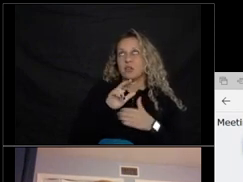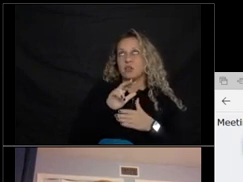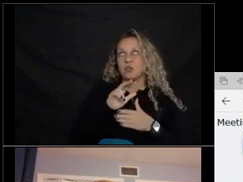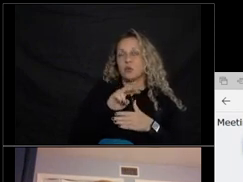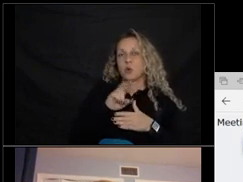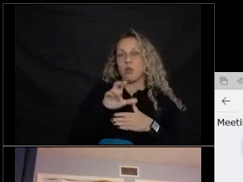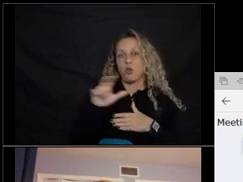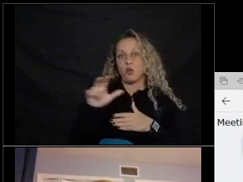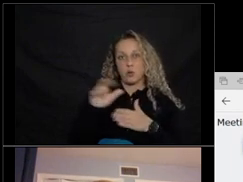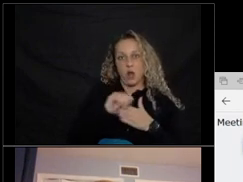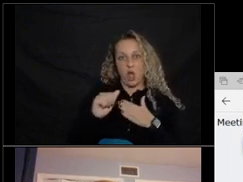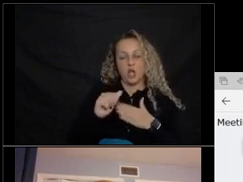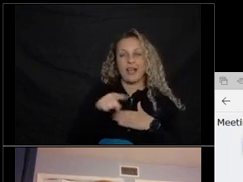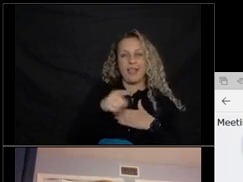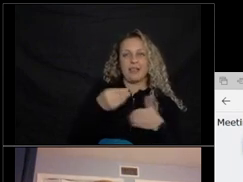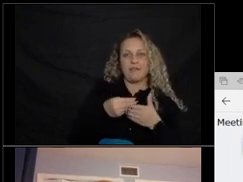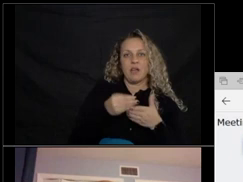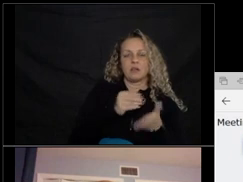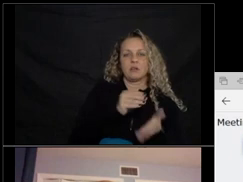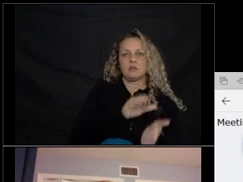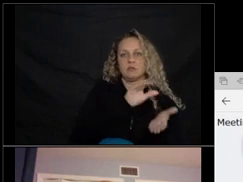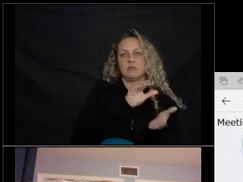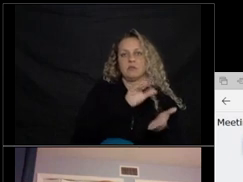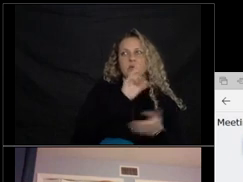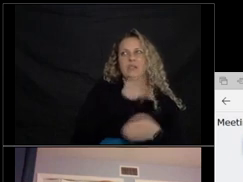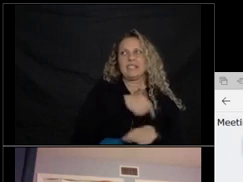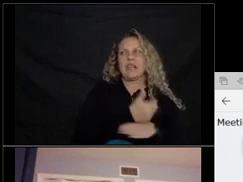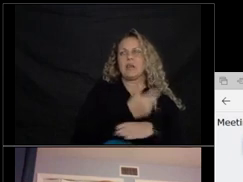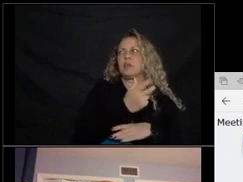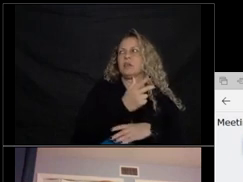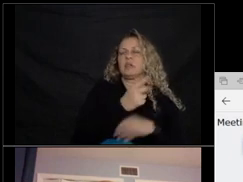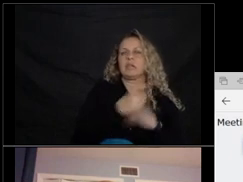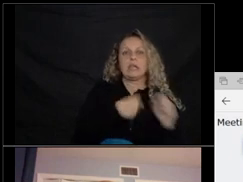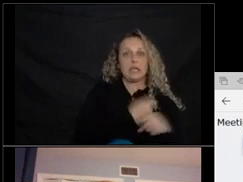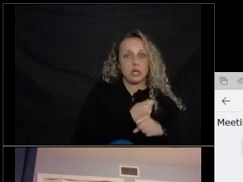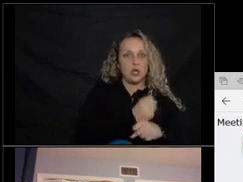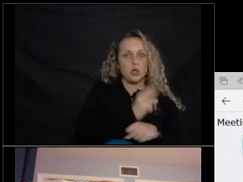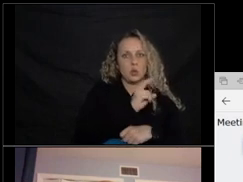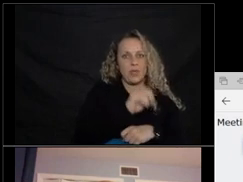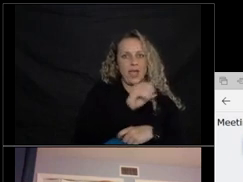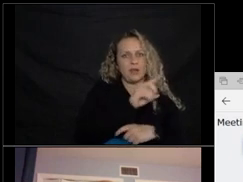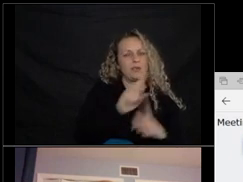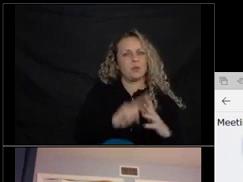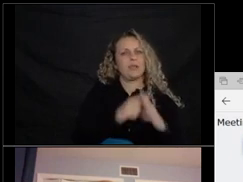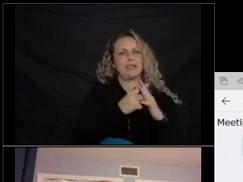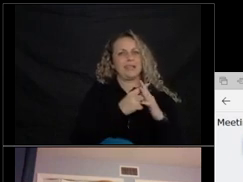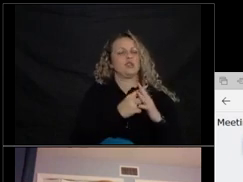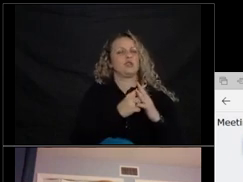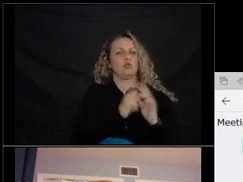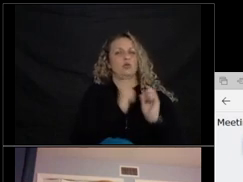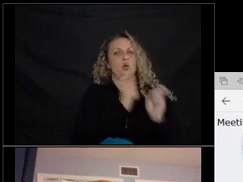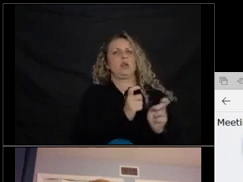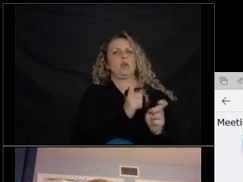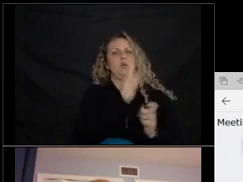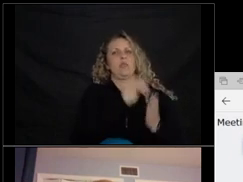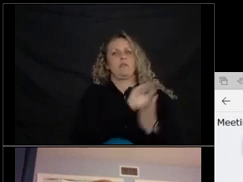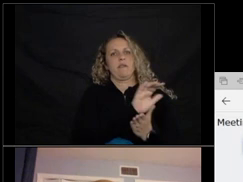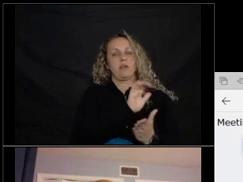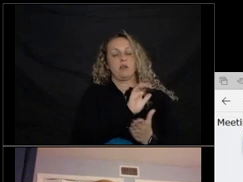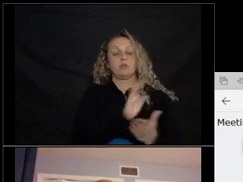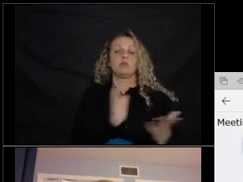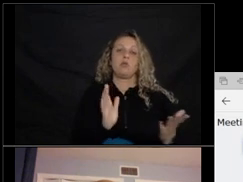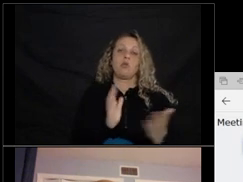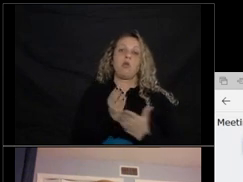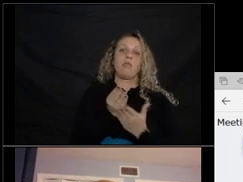$7,233. This fund was established in the year 2000 with initial donation of $1,500.